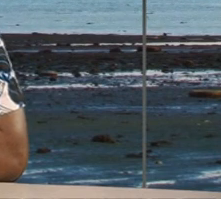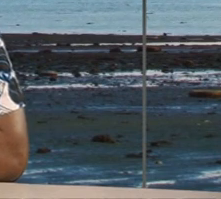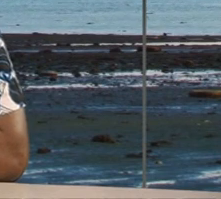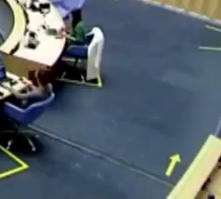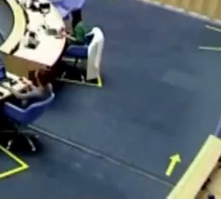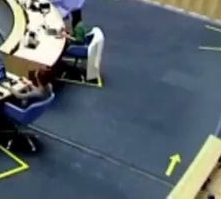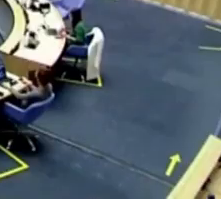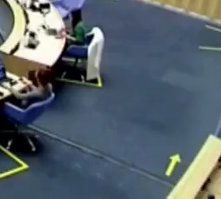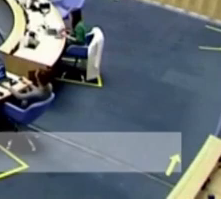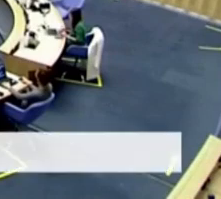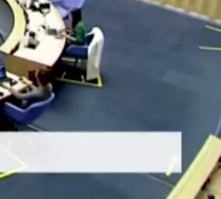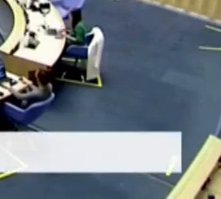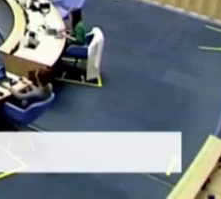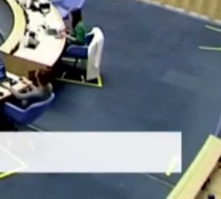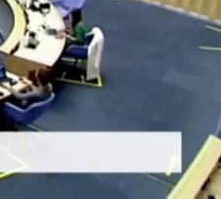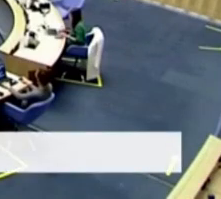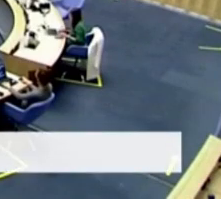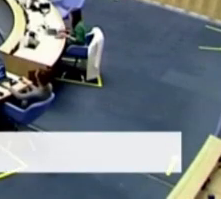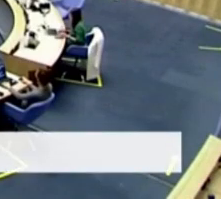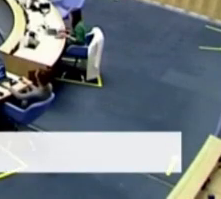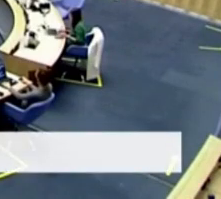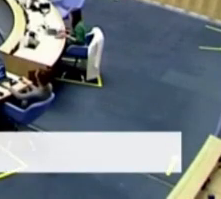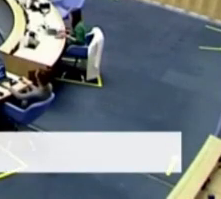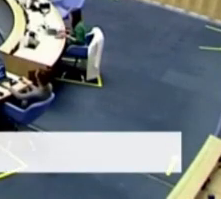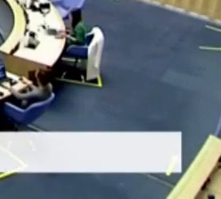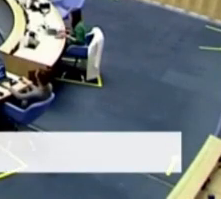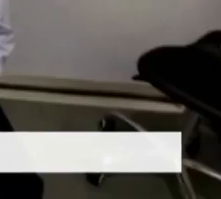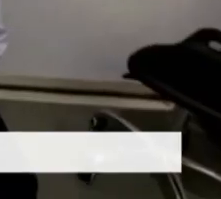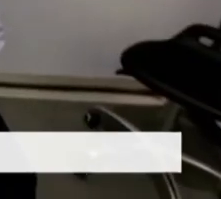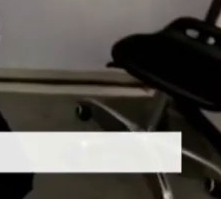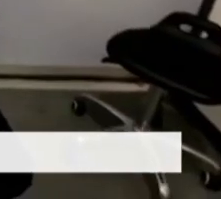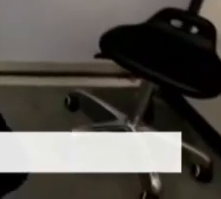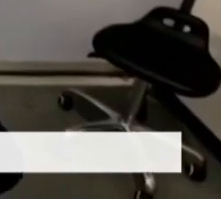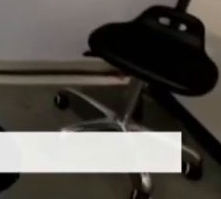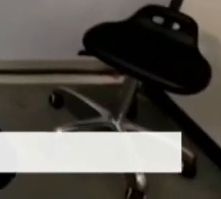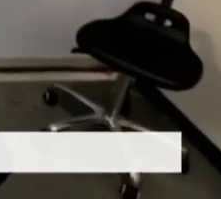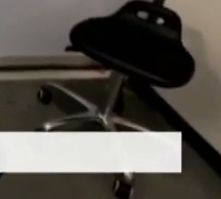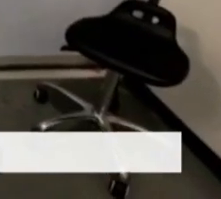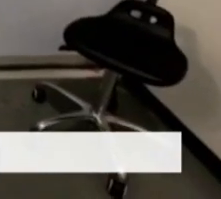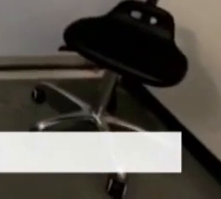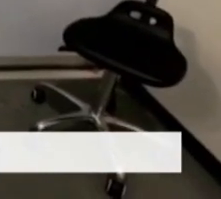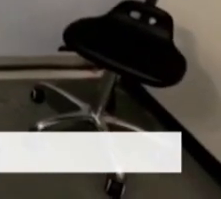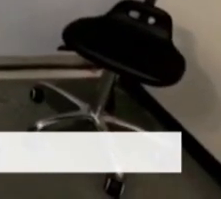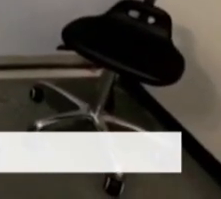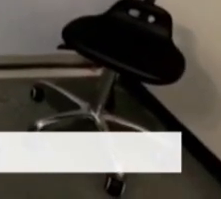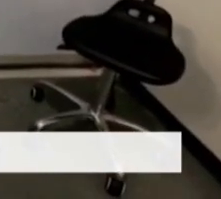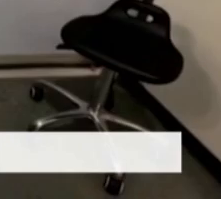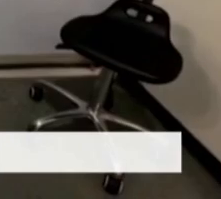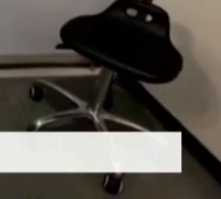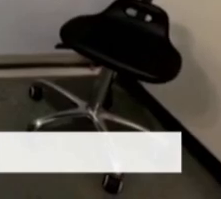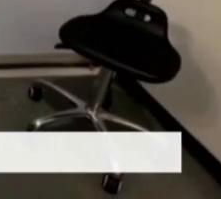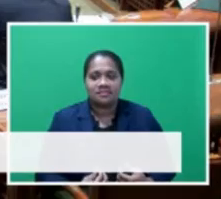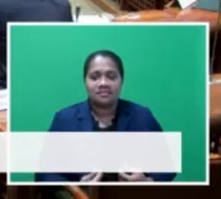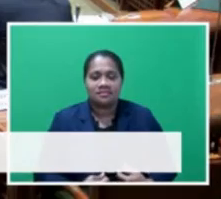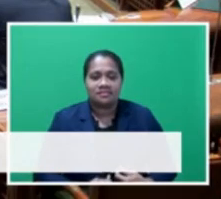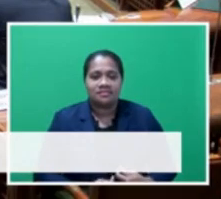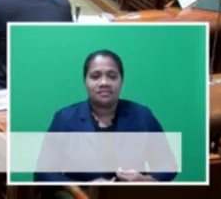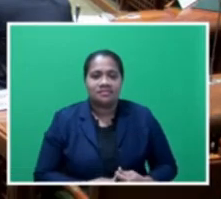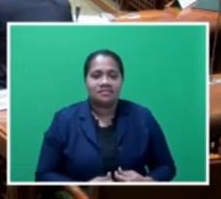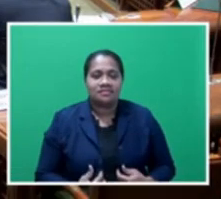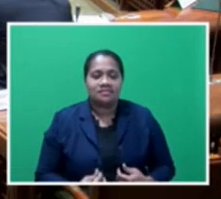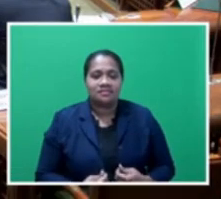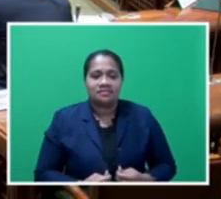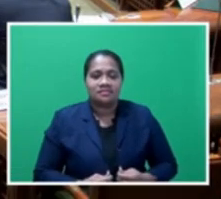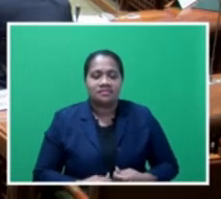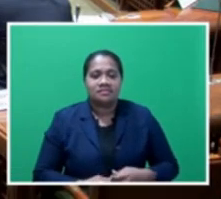jobs. The COVID-19 pandemic has brought major economies to its knees, but Bainimarama believes for Fiji, we can survive